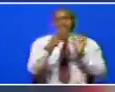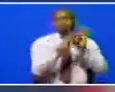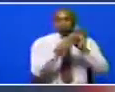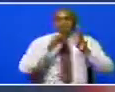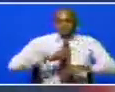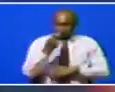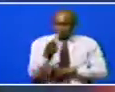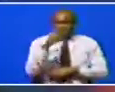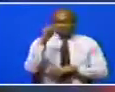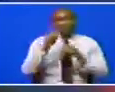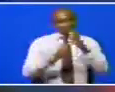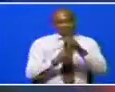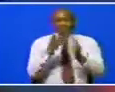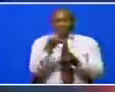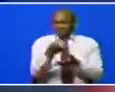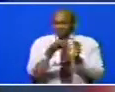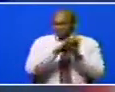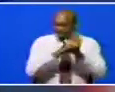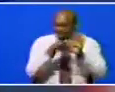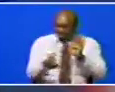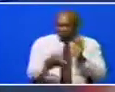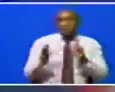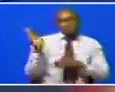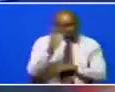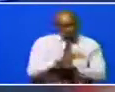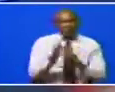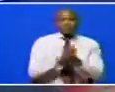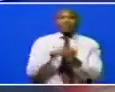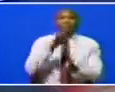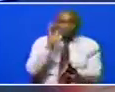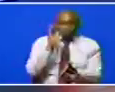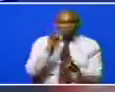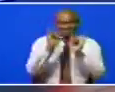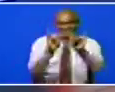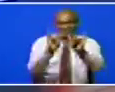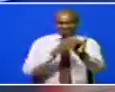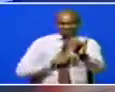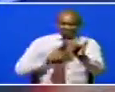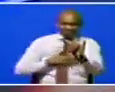here on KTN Prime on Kivumbi 2017. We'll definitely be back with more. Don't go too far.